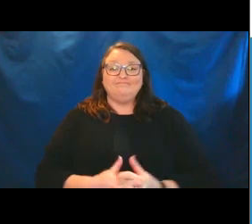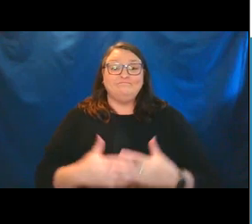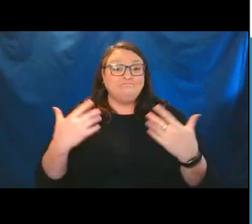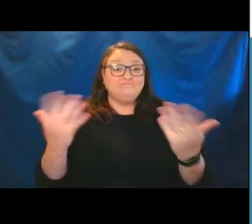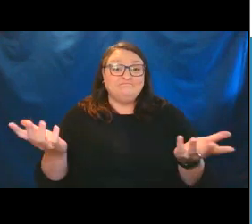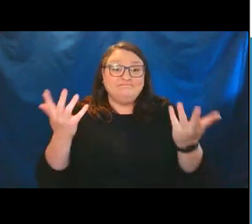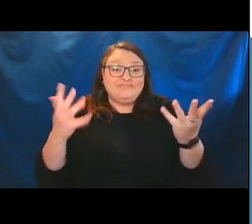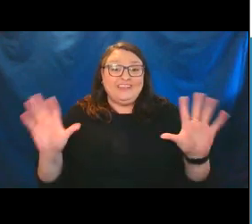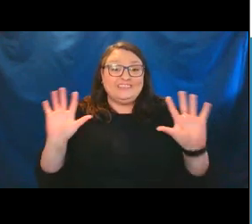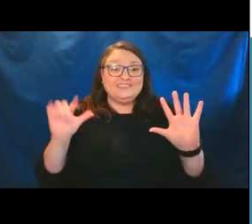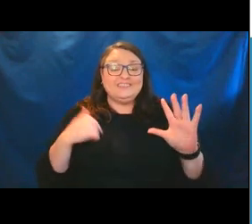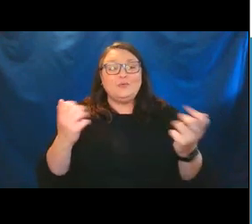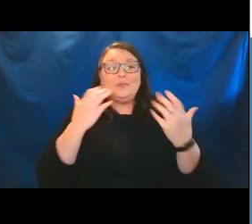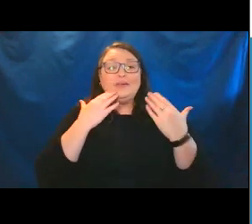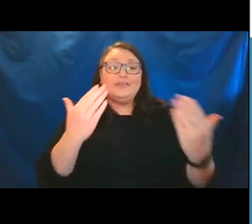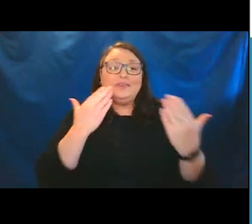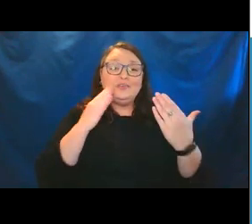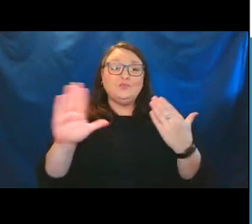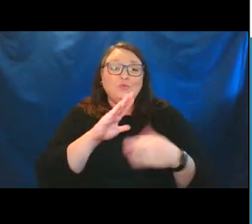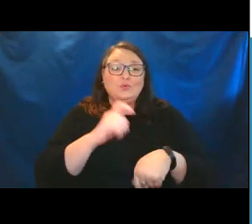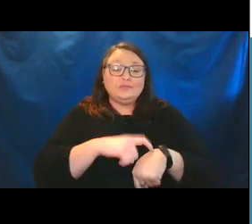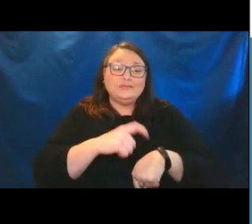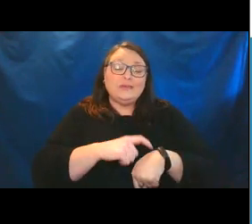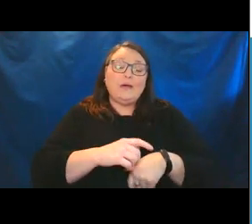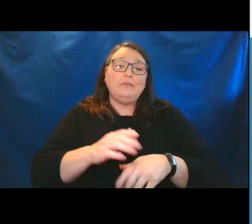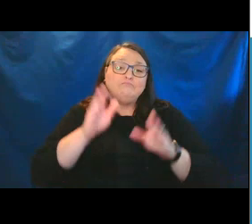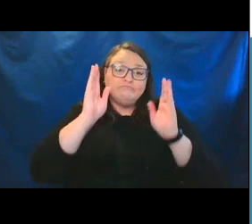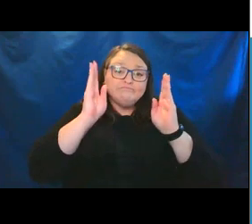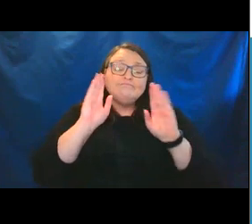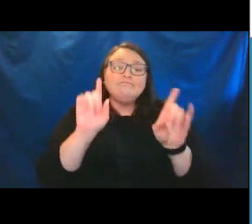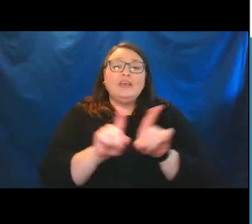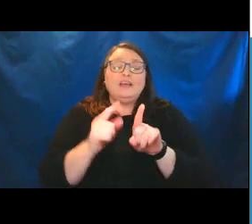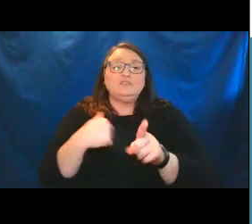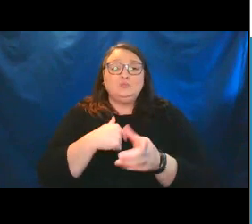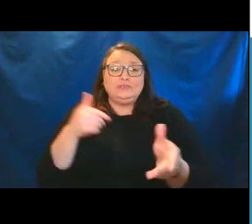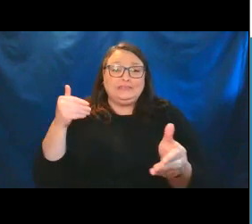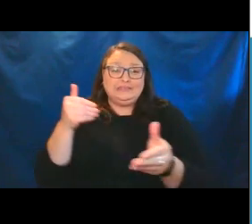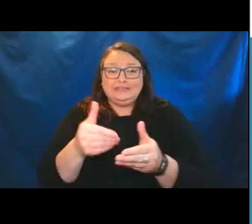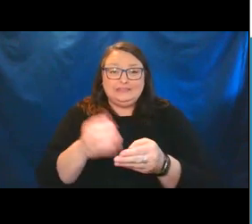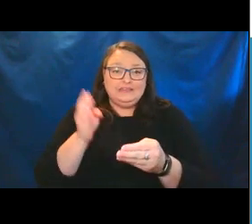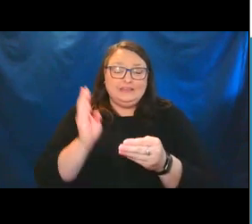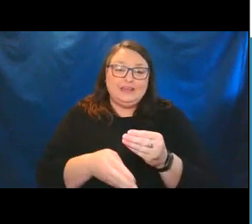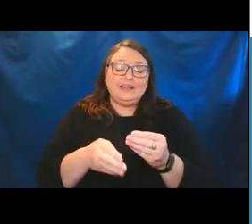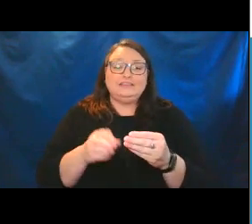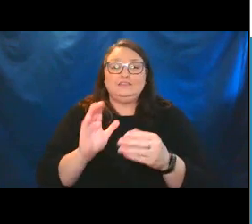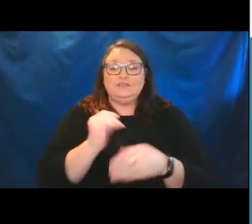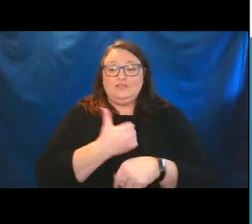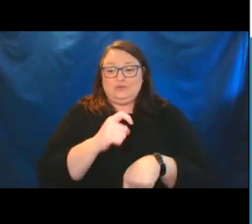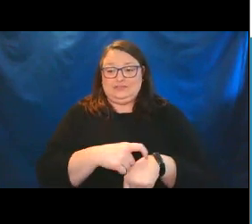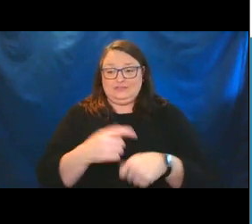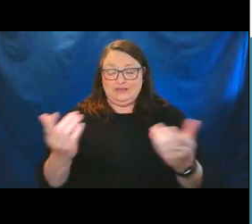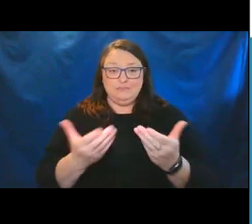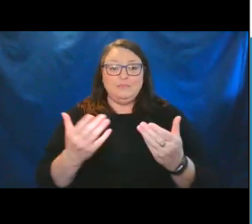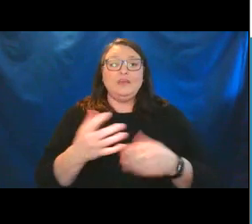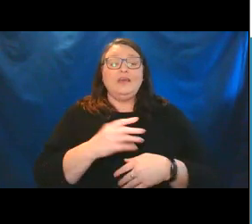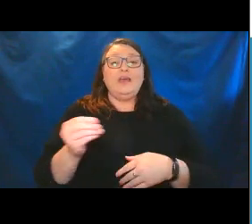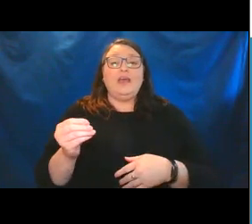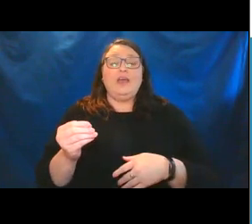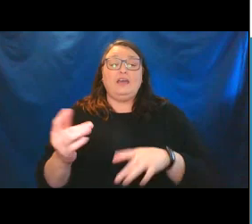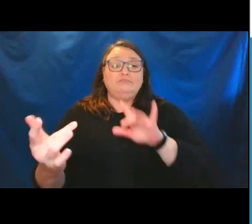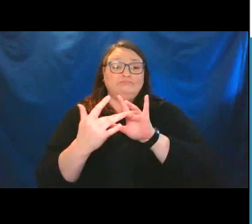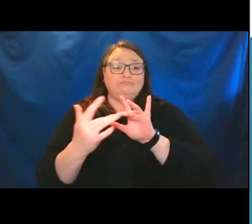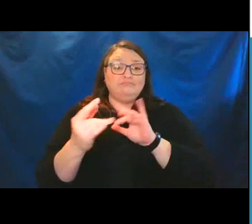that's it. I want to thank you for your time and attention as we come nearly to the end of this phase. And reach out if